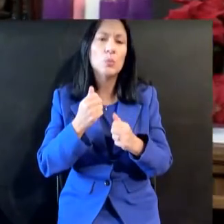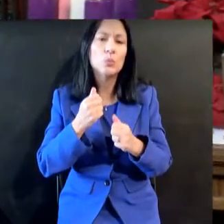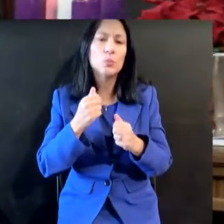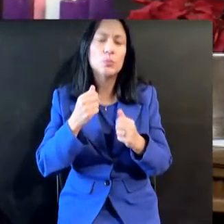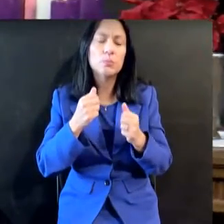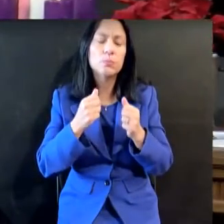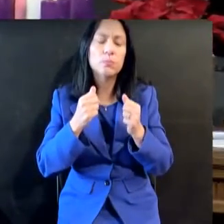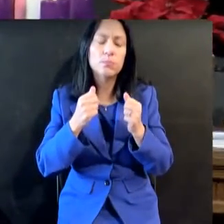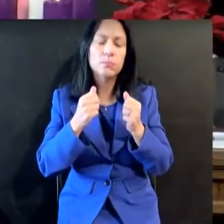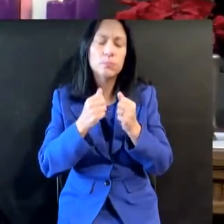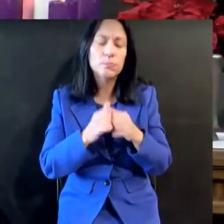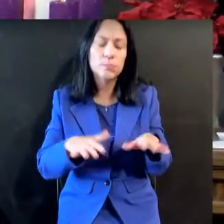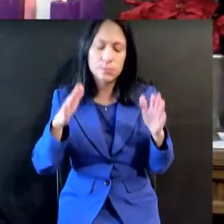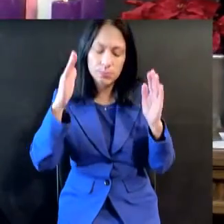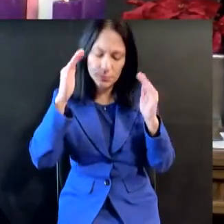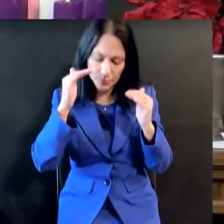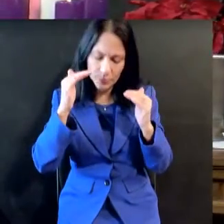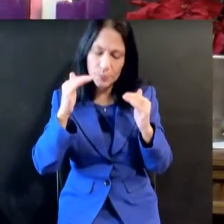hopeless.